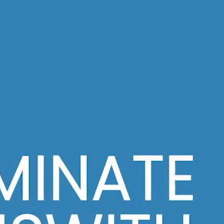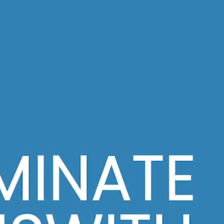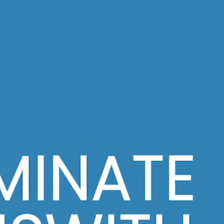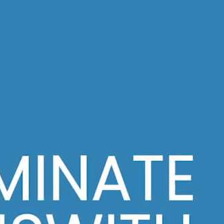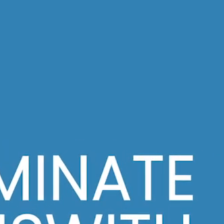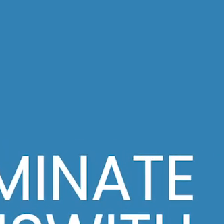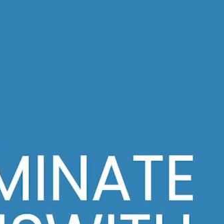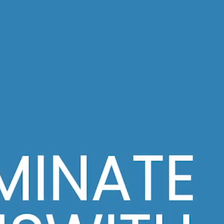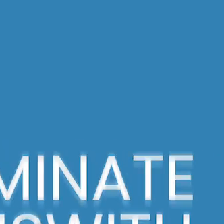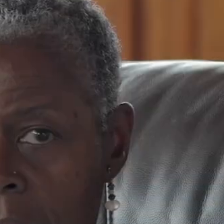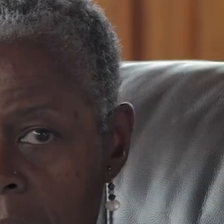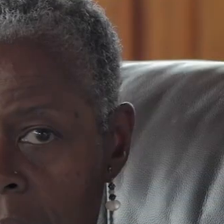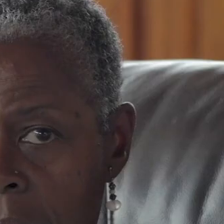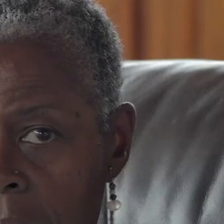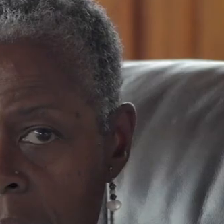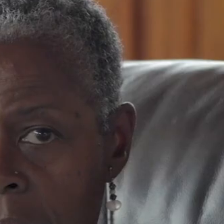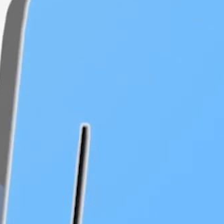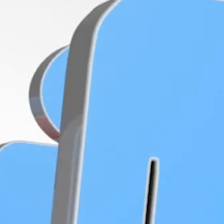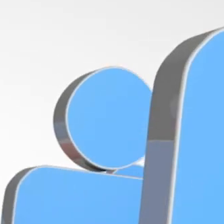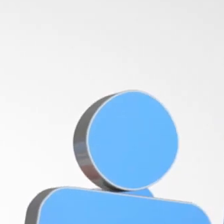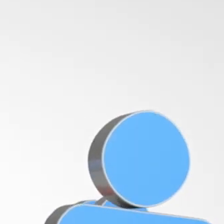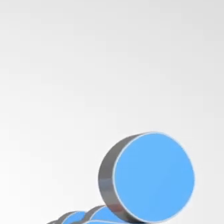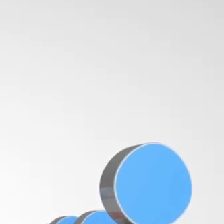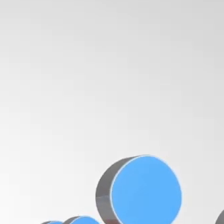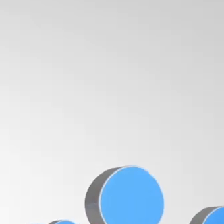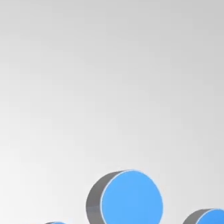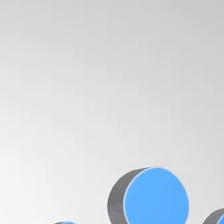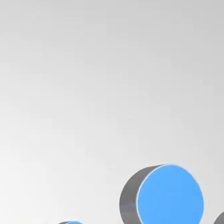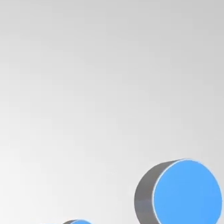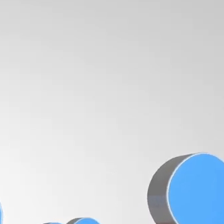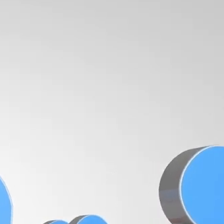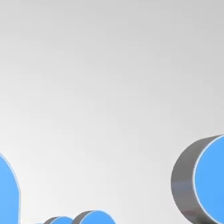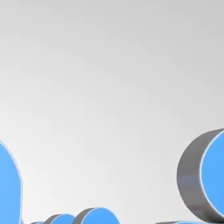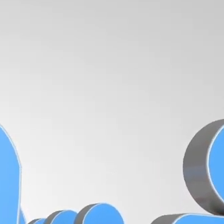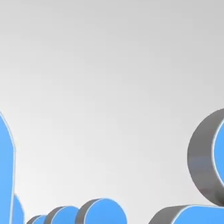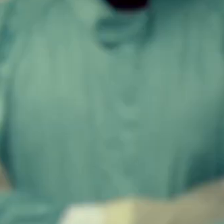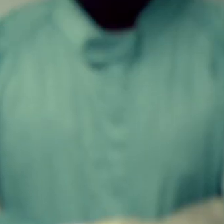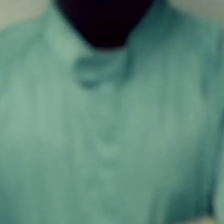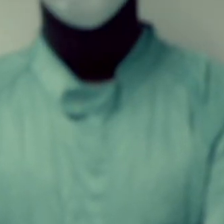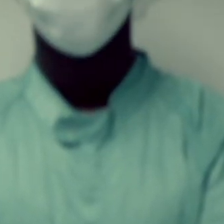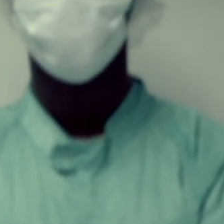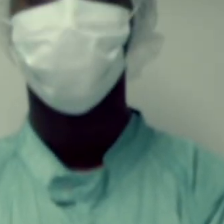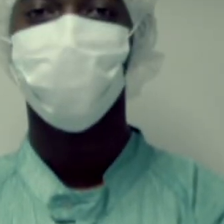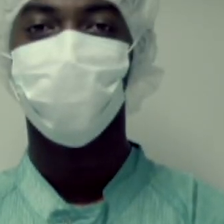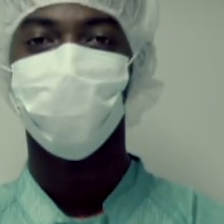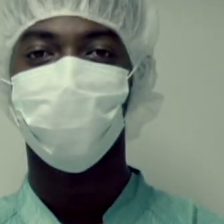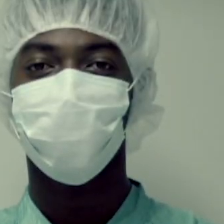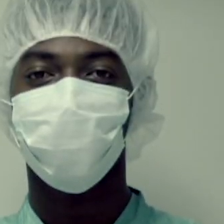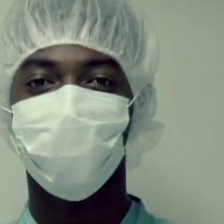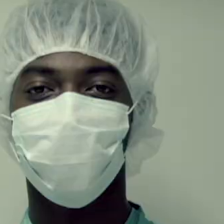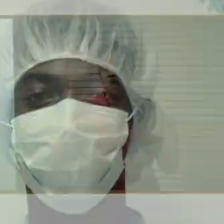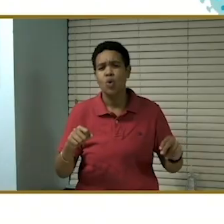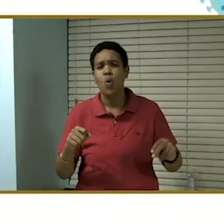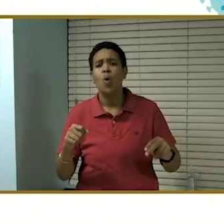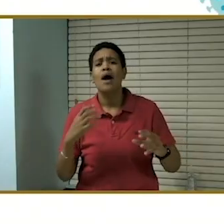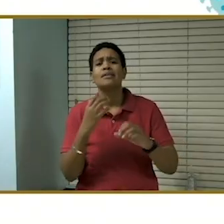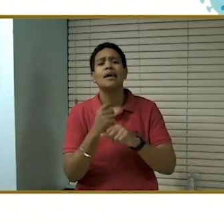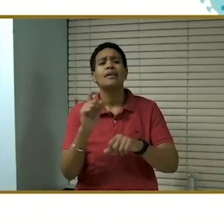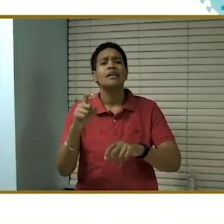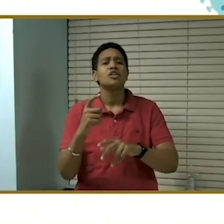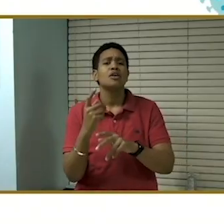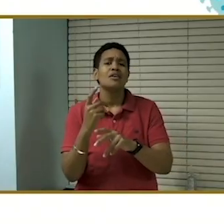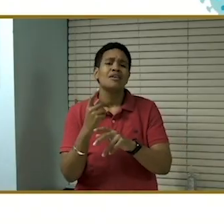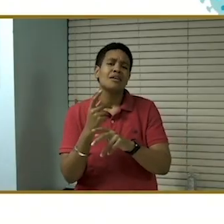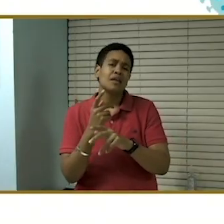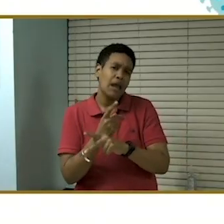you of your humanity. There is no need to shun or victimize persons with the disease or those on the front line. To mistreat